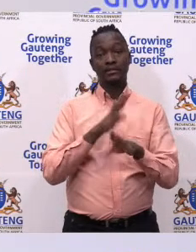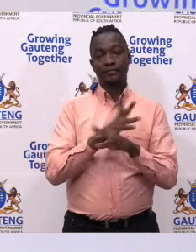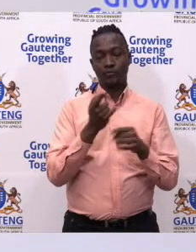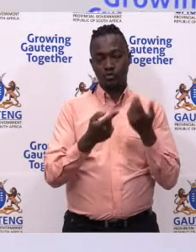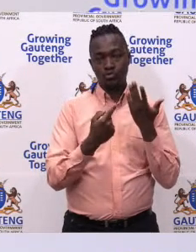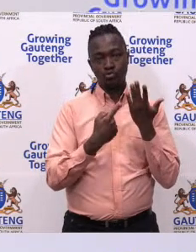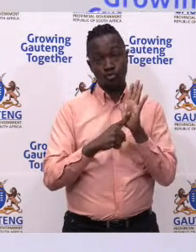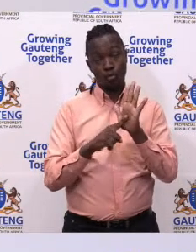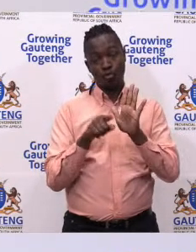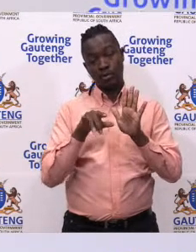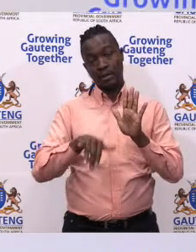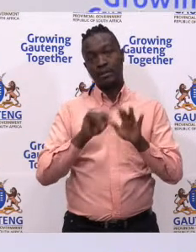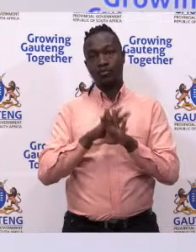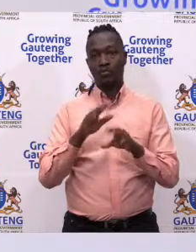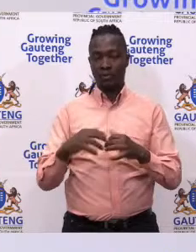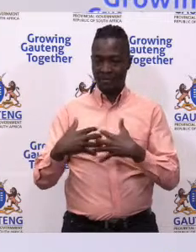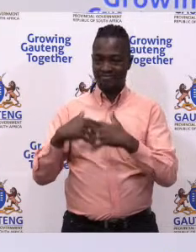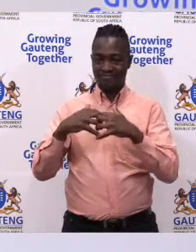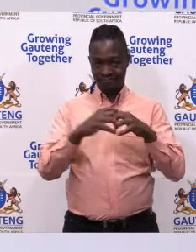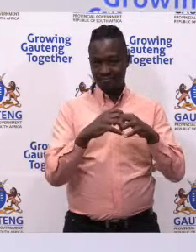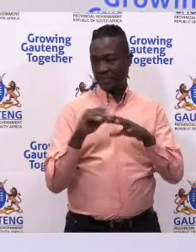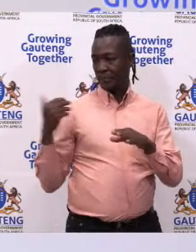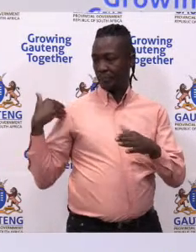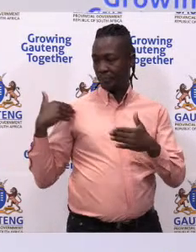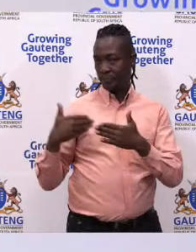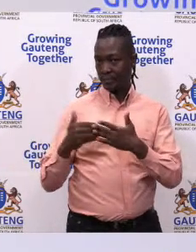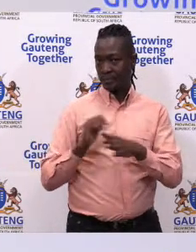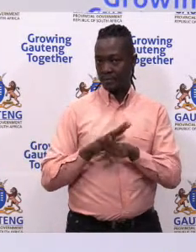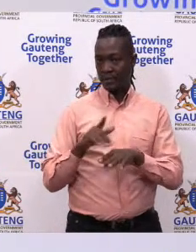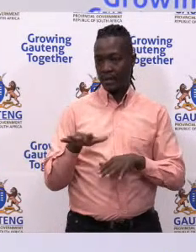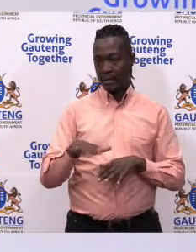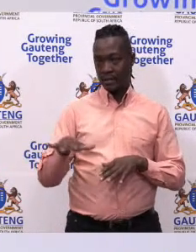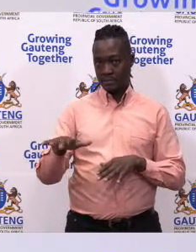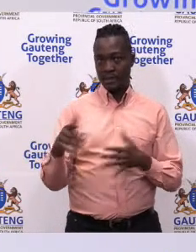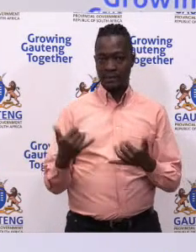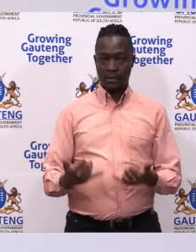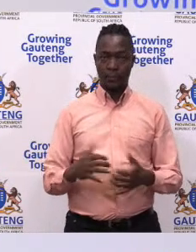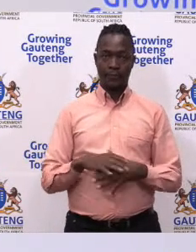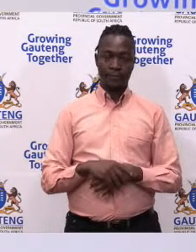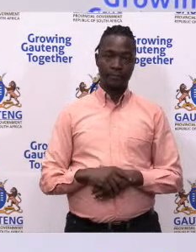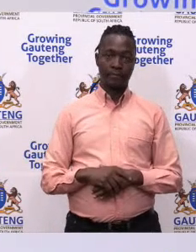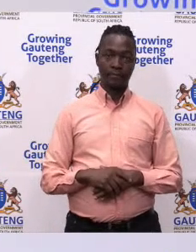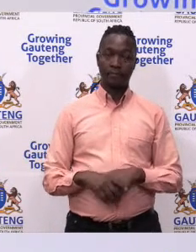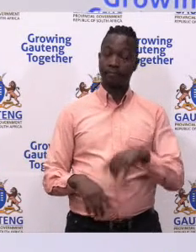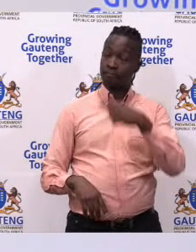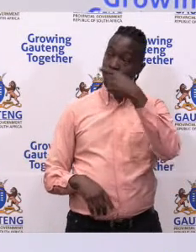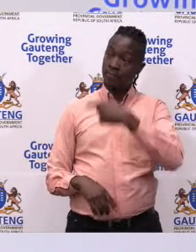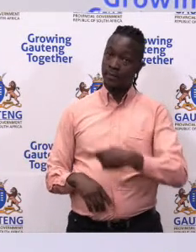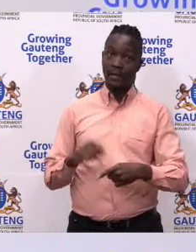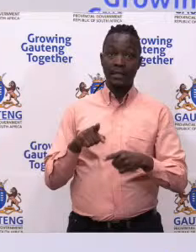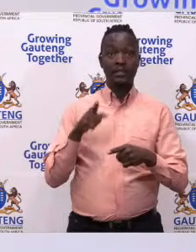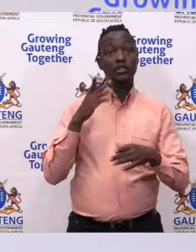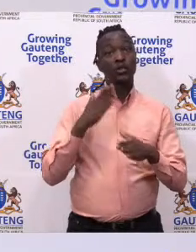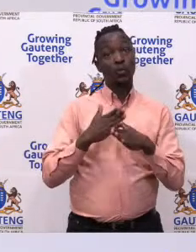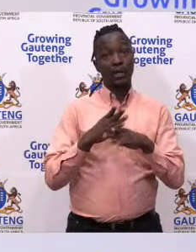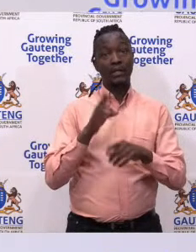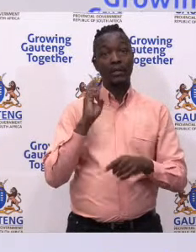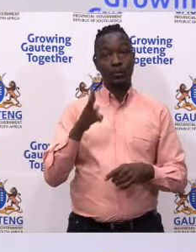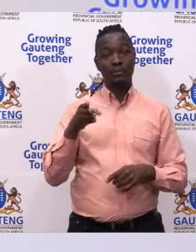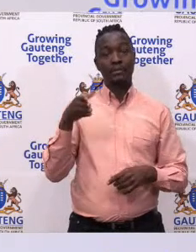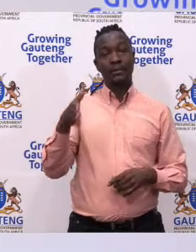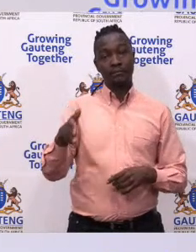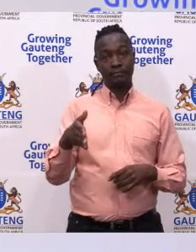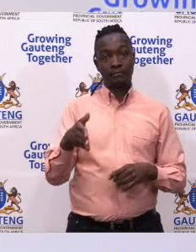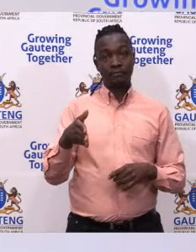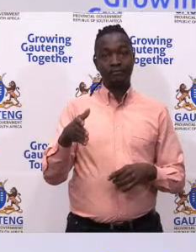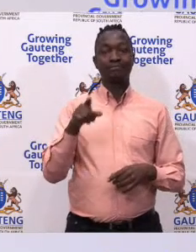of what we have been putting up in the space. This is the work that will be there,